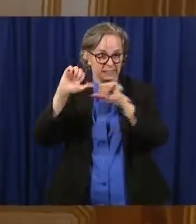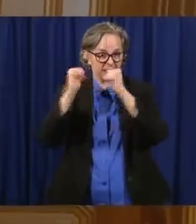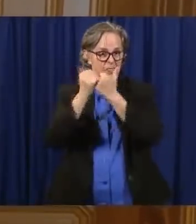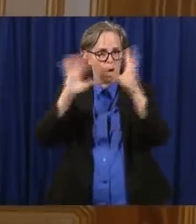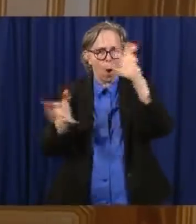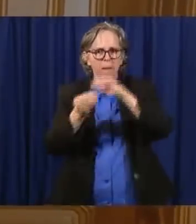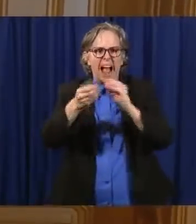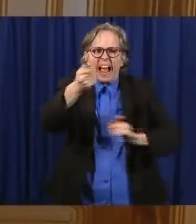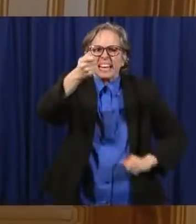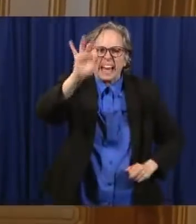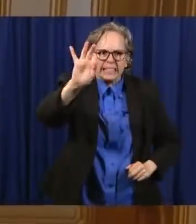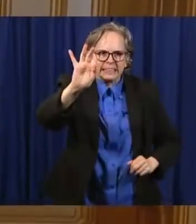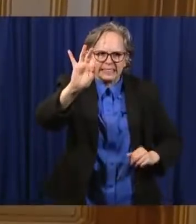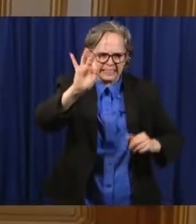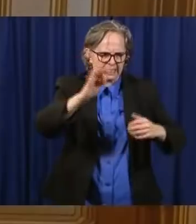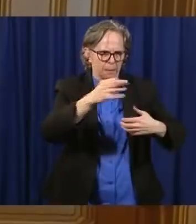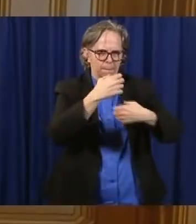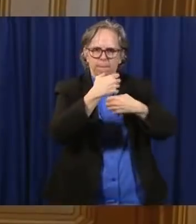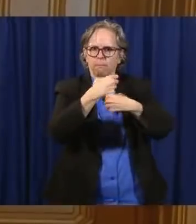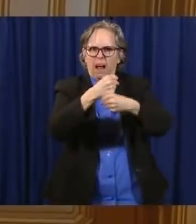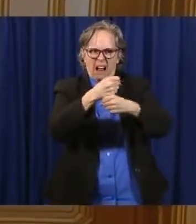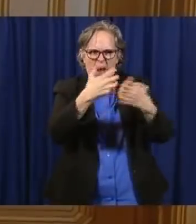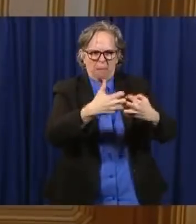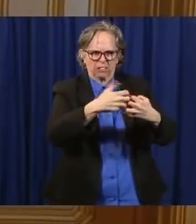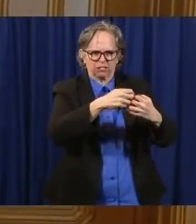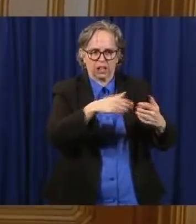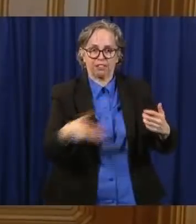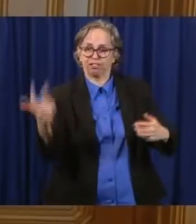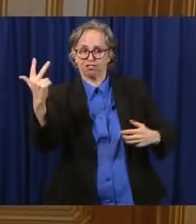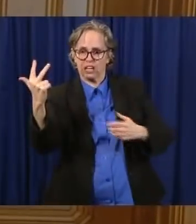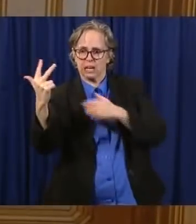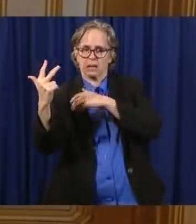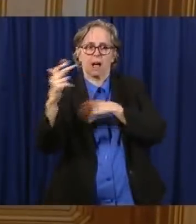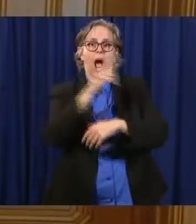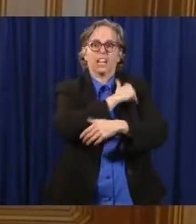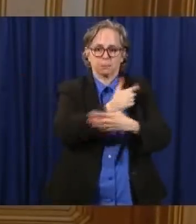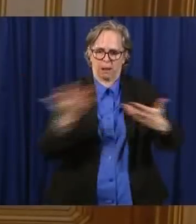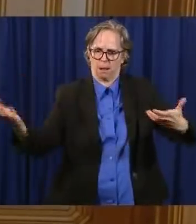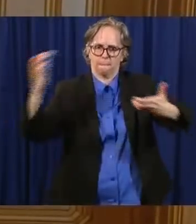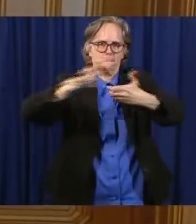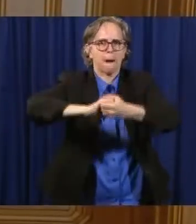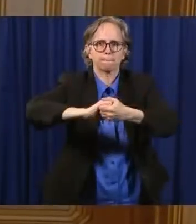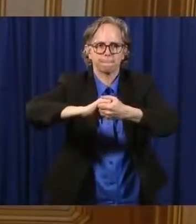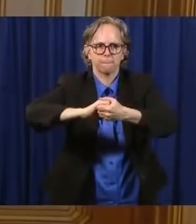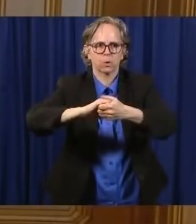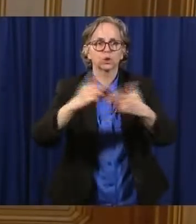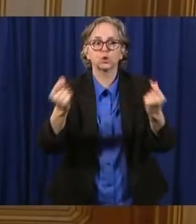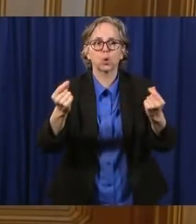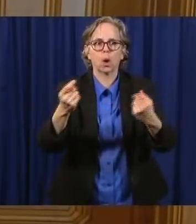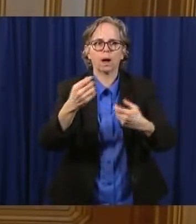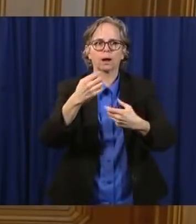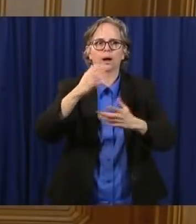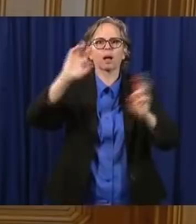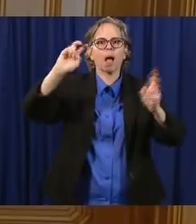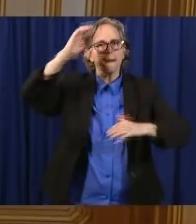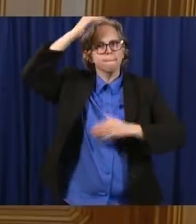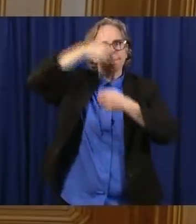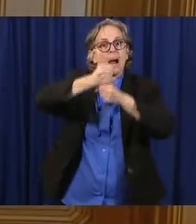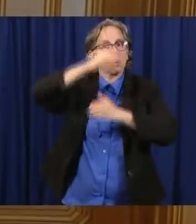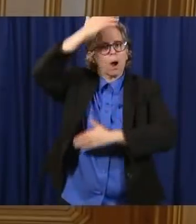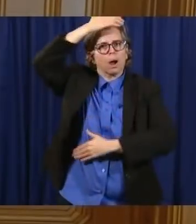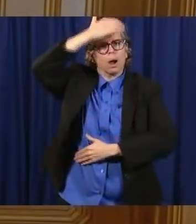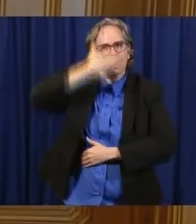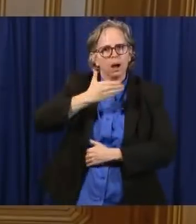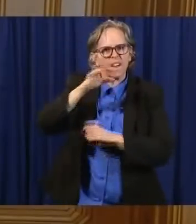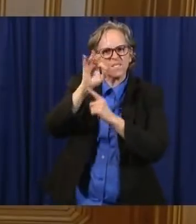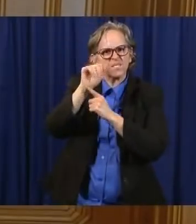3 hospital groups to begin large-scale production of face shields. With the specifications from our hospital partners,